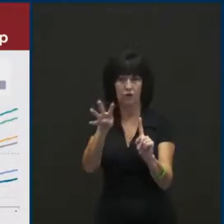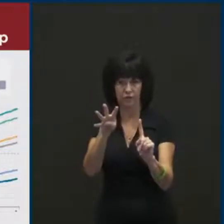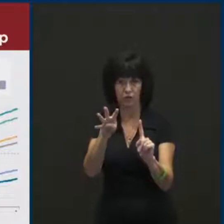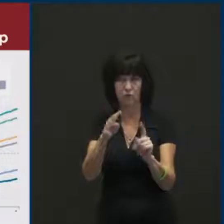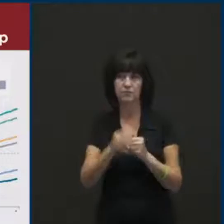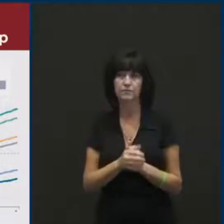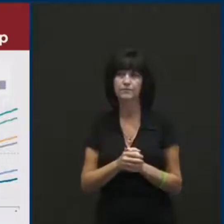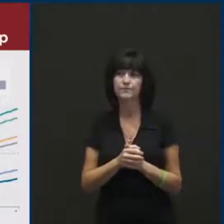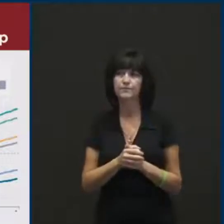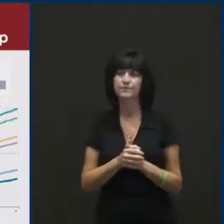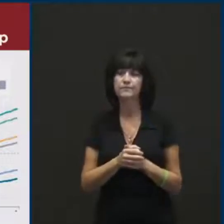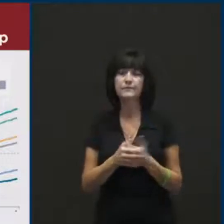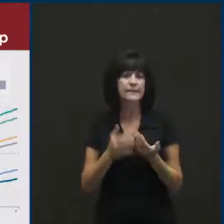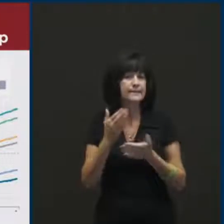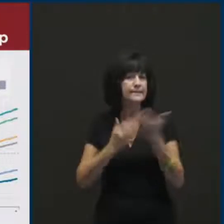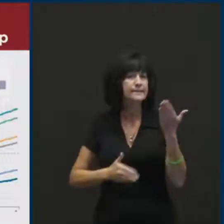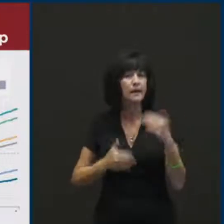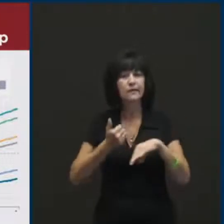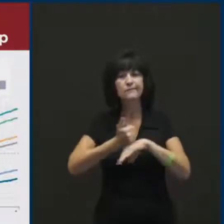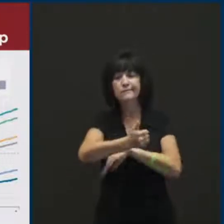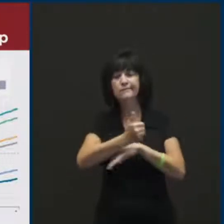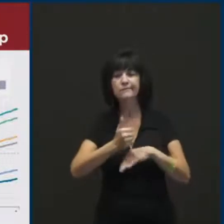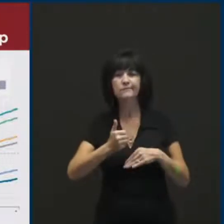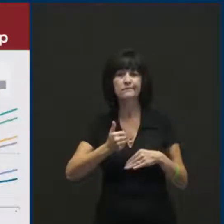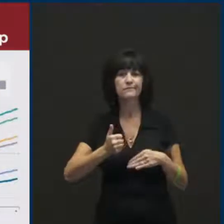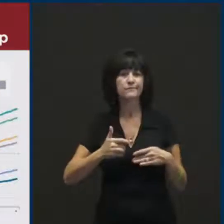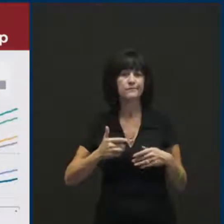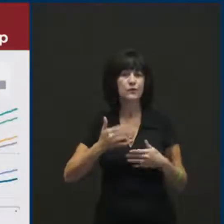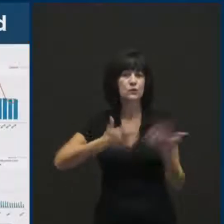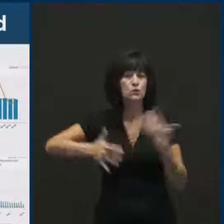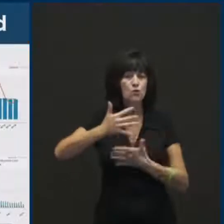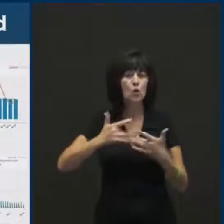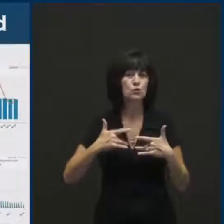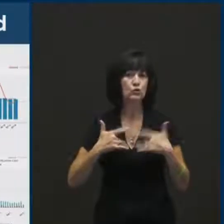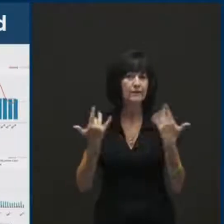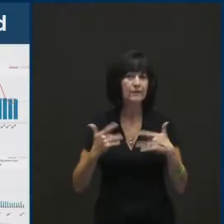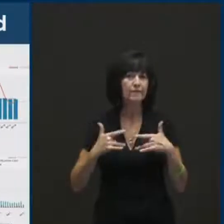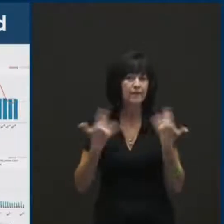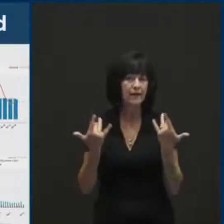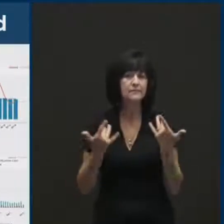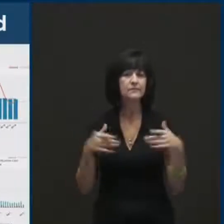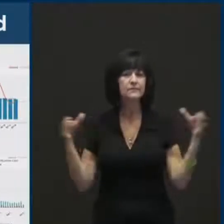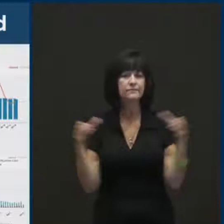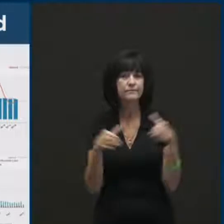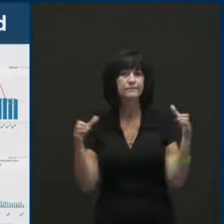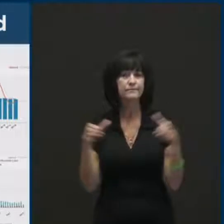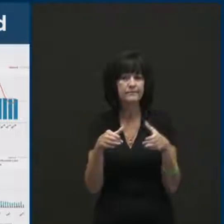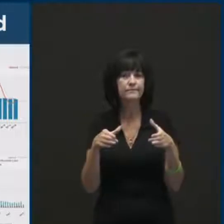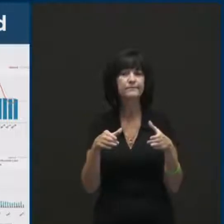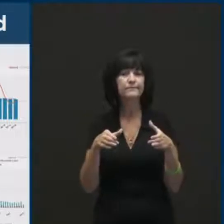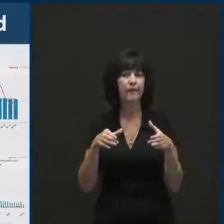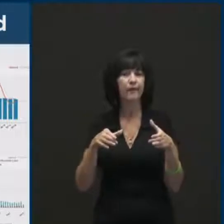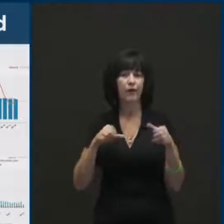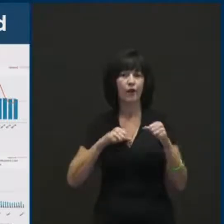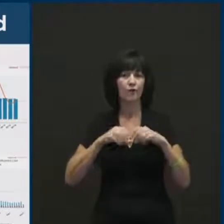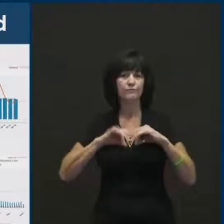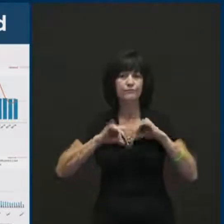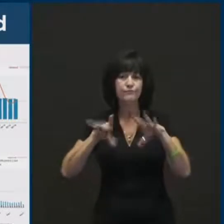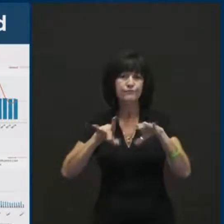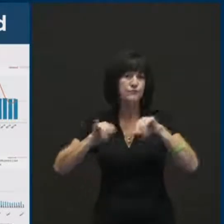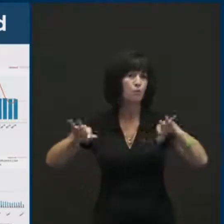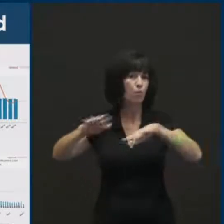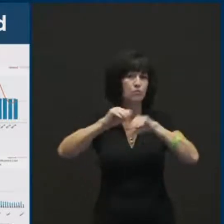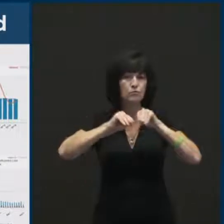venues and social events where a lot of that transmission takes place. So let's look at the 14-day and